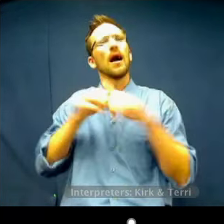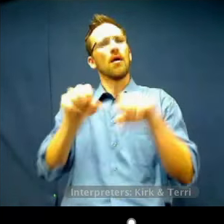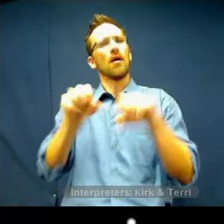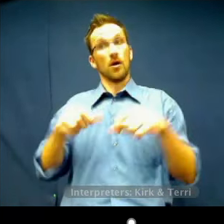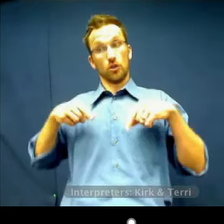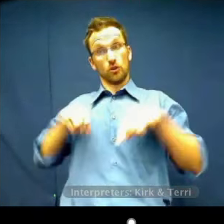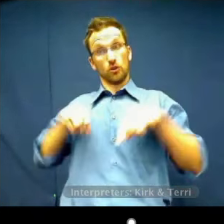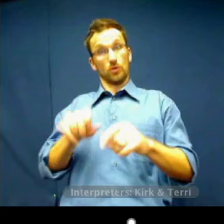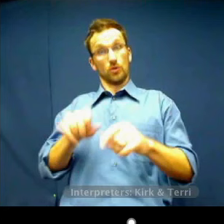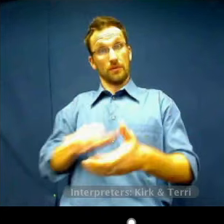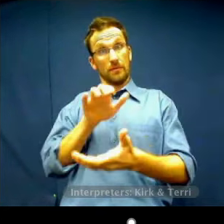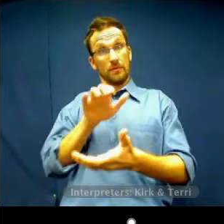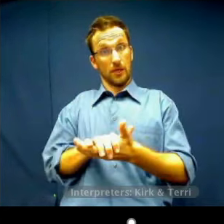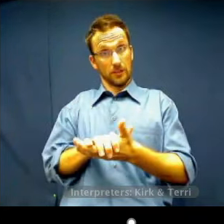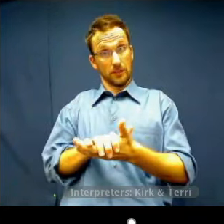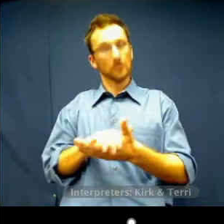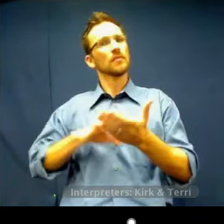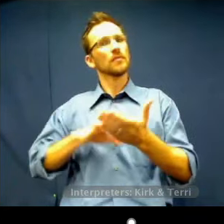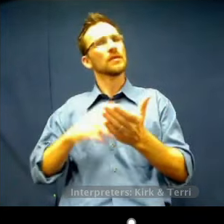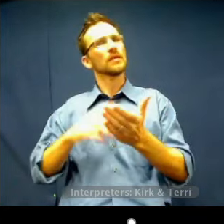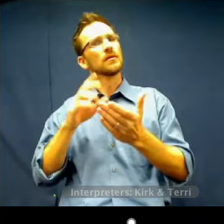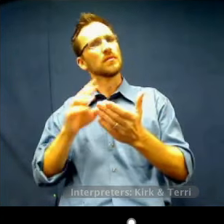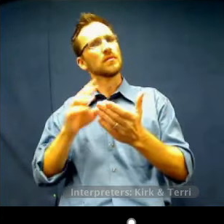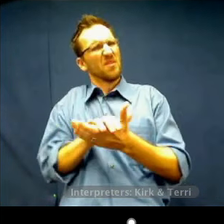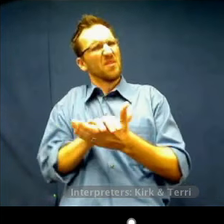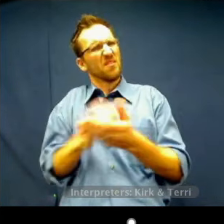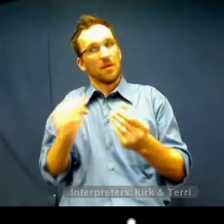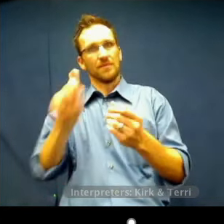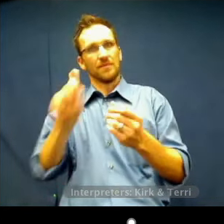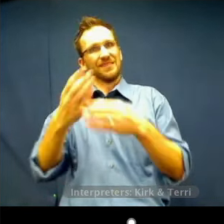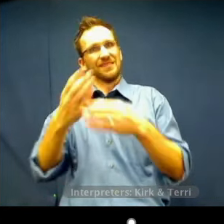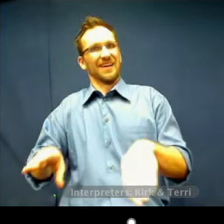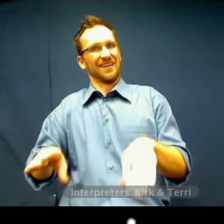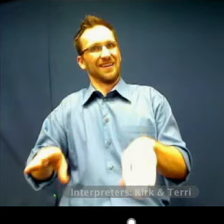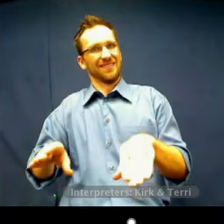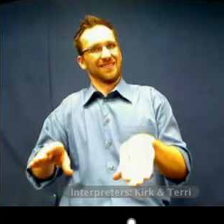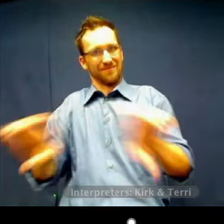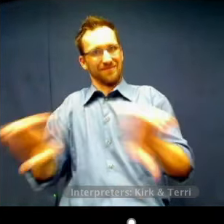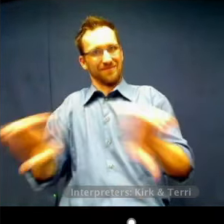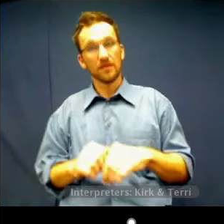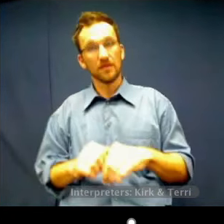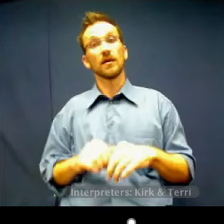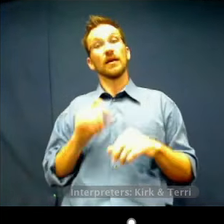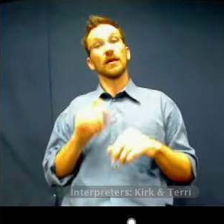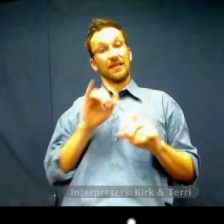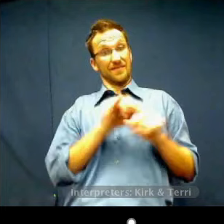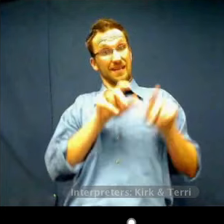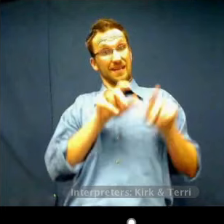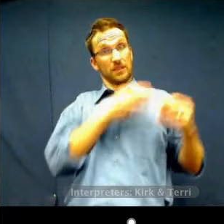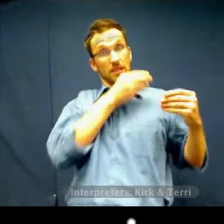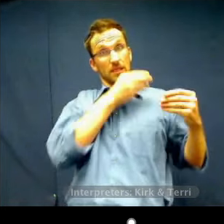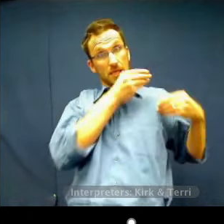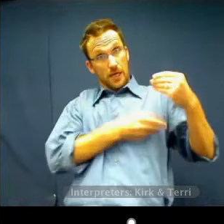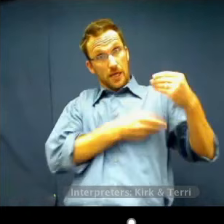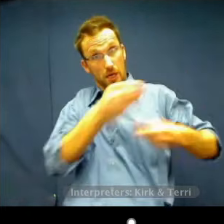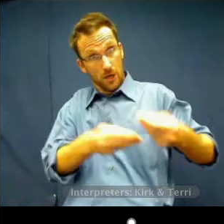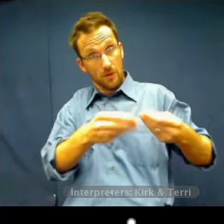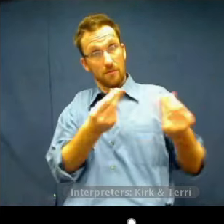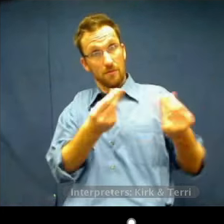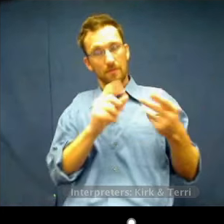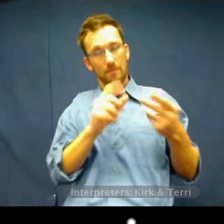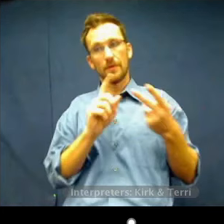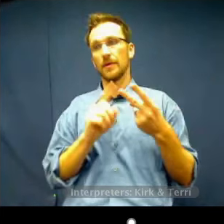be subject to division. If it was either from an inheritance, a gift, or there was a valid prenuptial